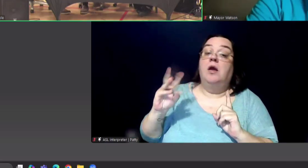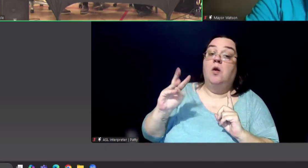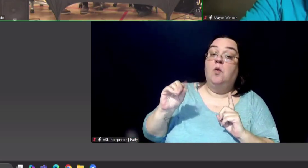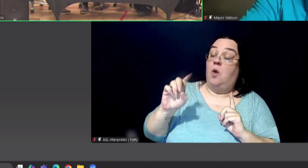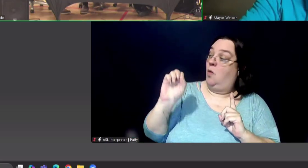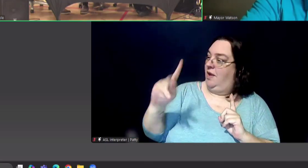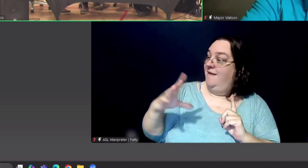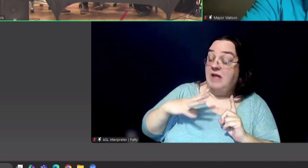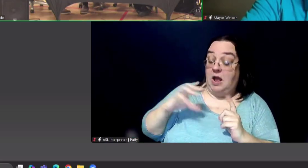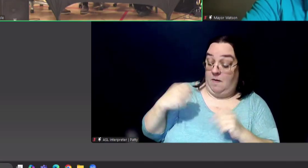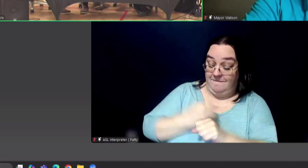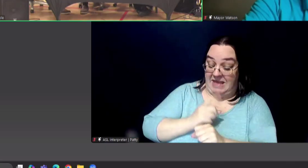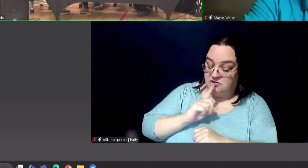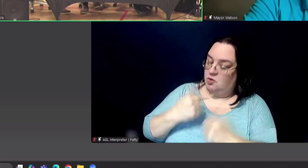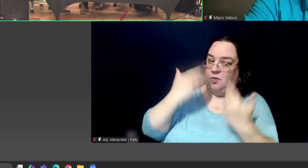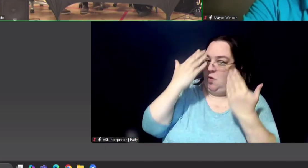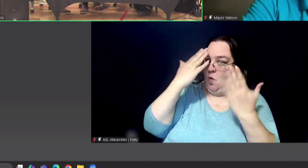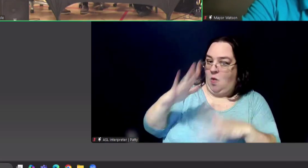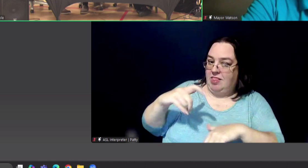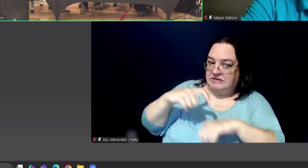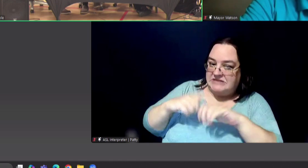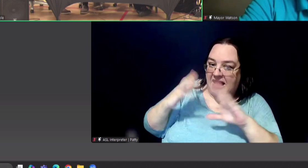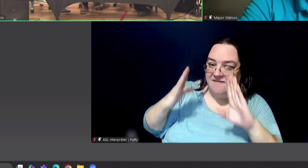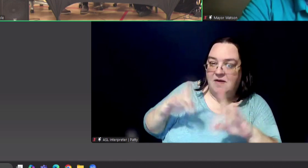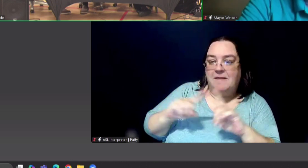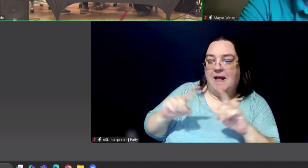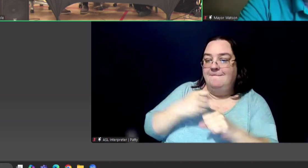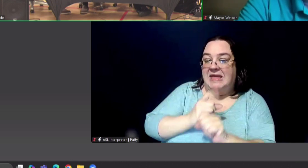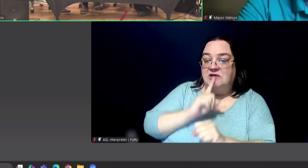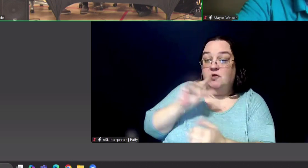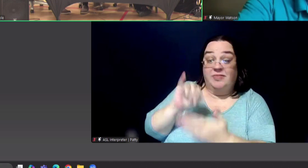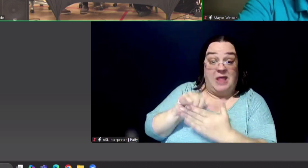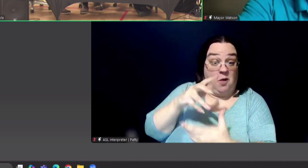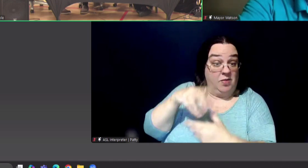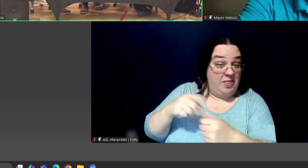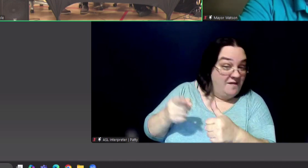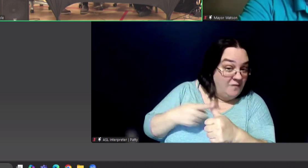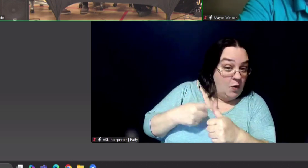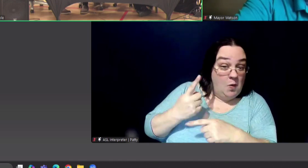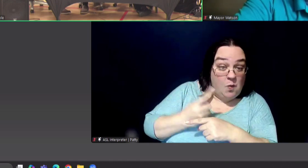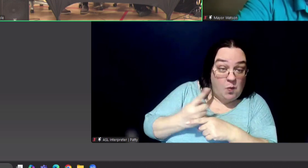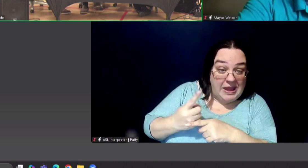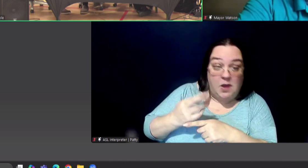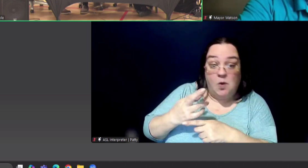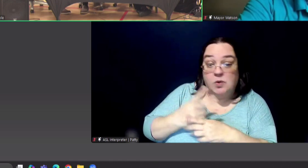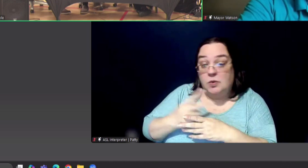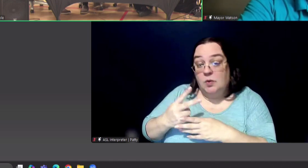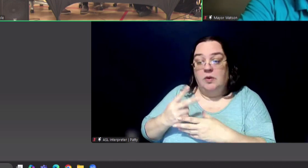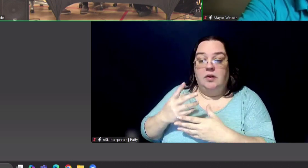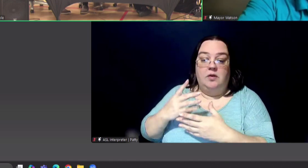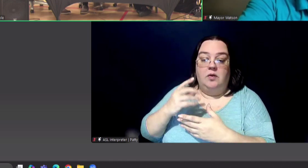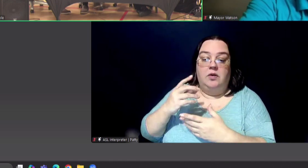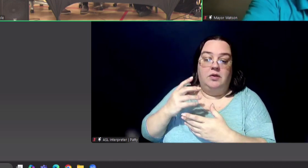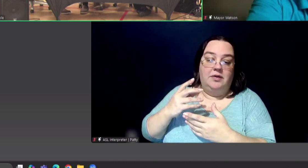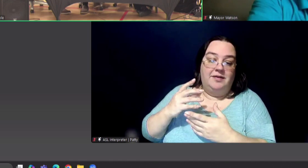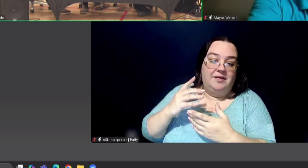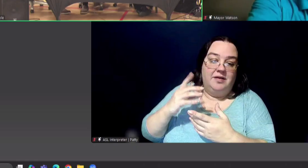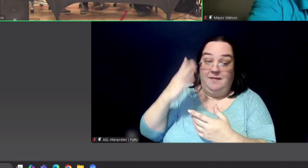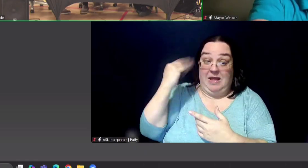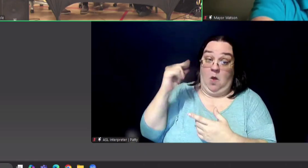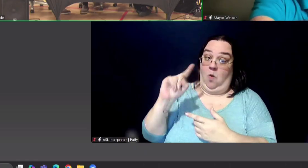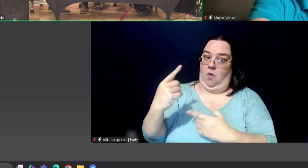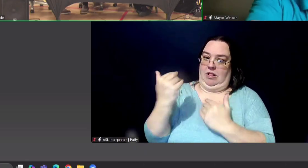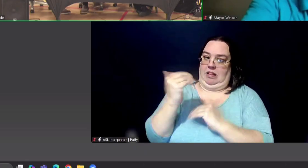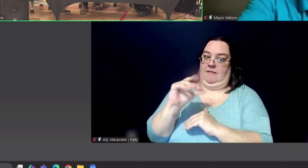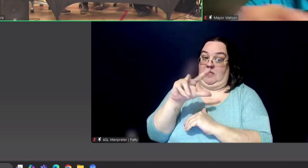whenever it is, we don't know that it's within like the first week or so, or as far as a public meeting? Because we only have 30 days, so we can get